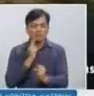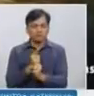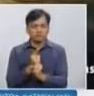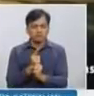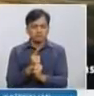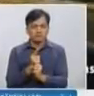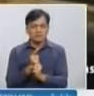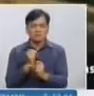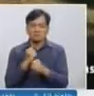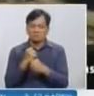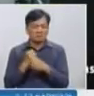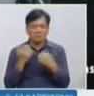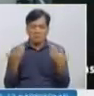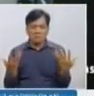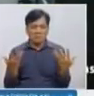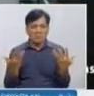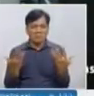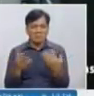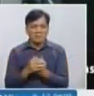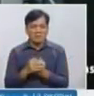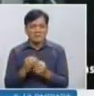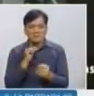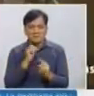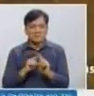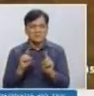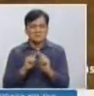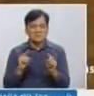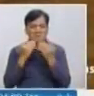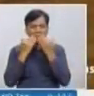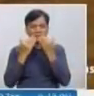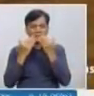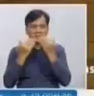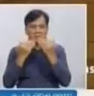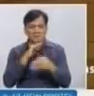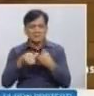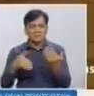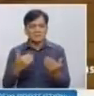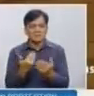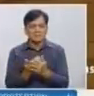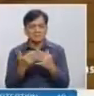would make no difference. Dakang salamat kaninyo tanan.